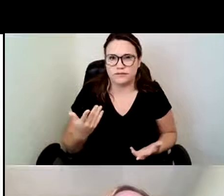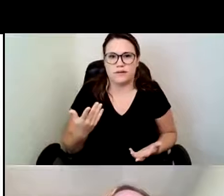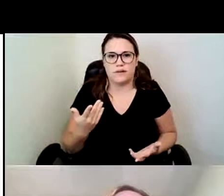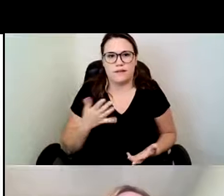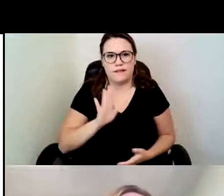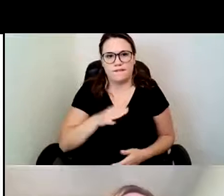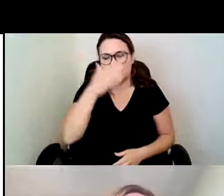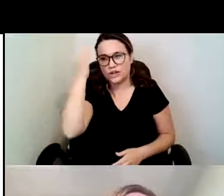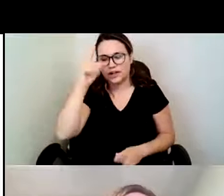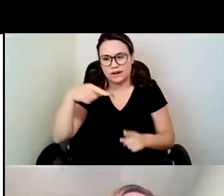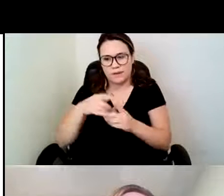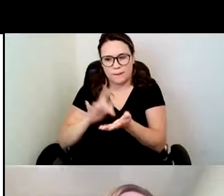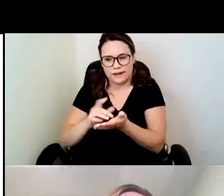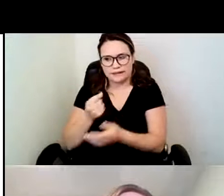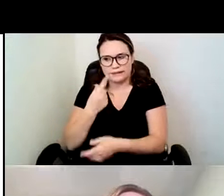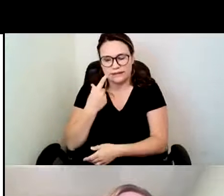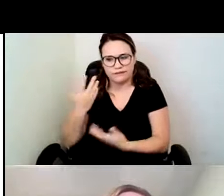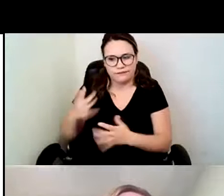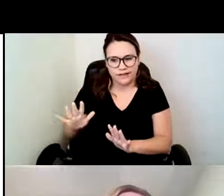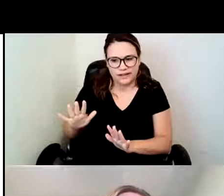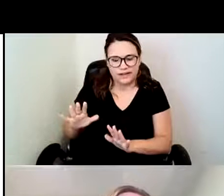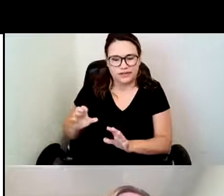you take more or you don't take them at all.